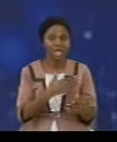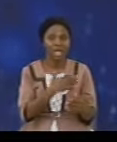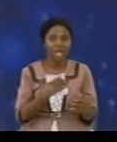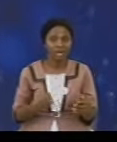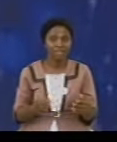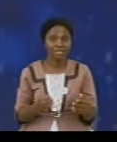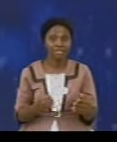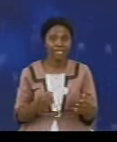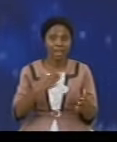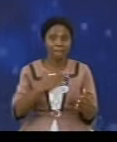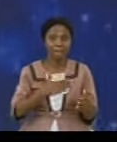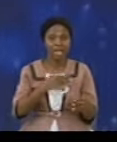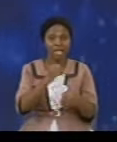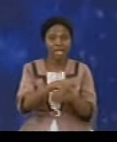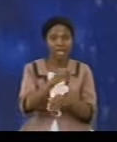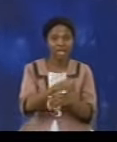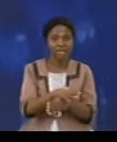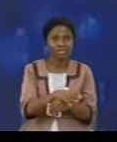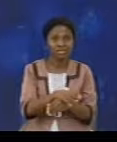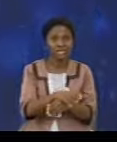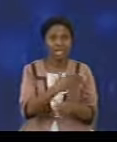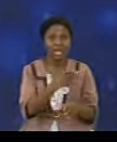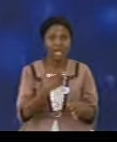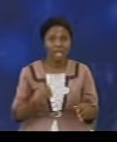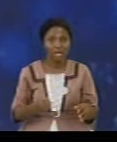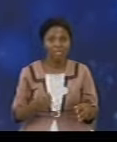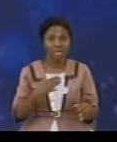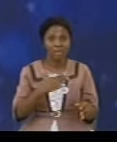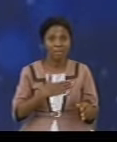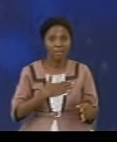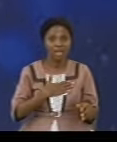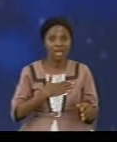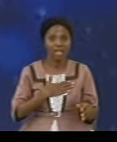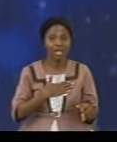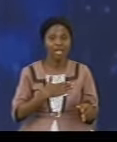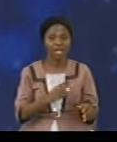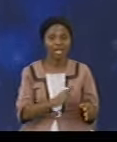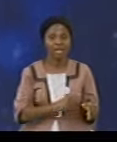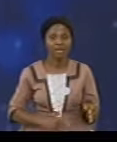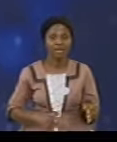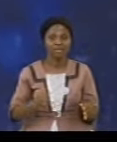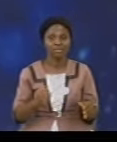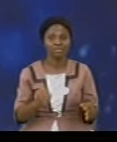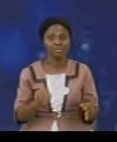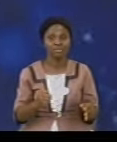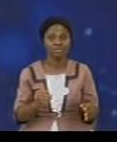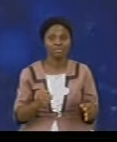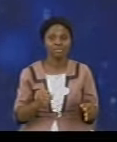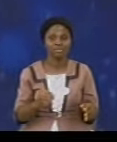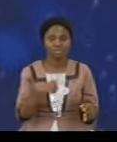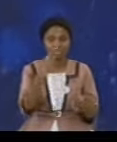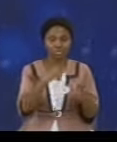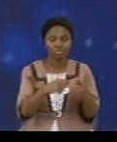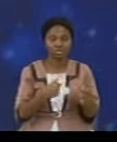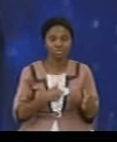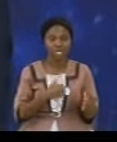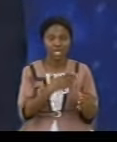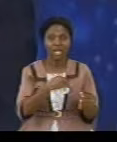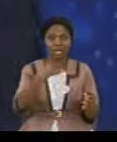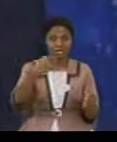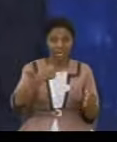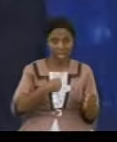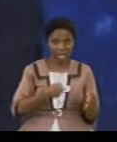my counselors and my lords sought unto me, and I